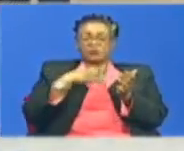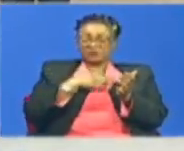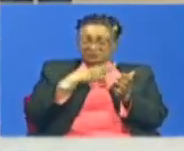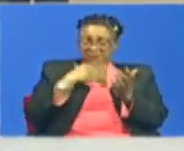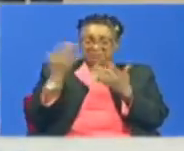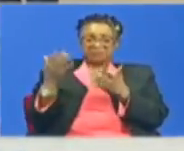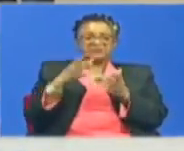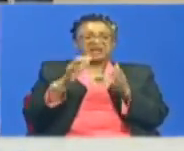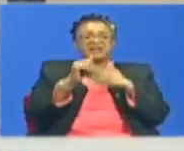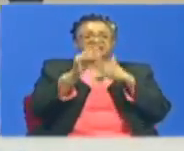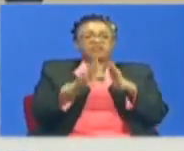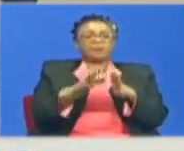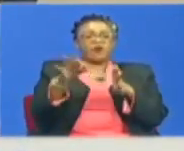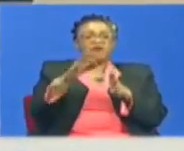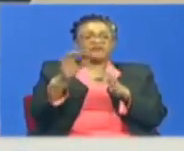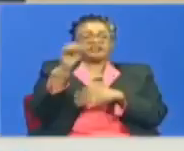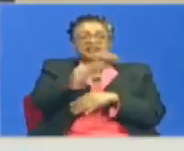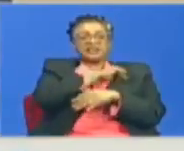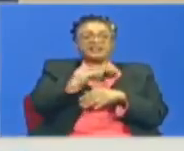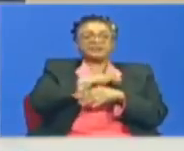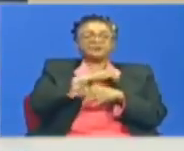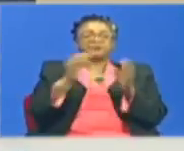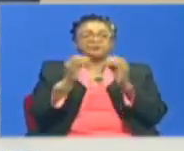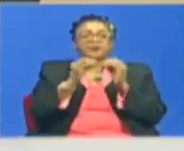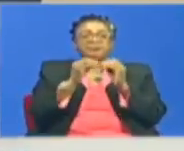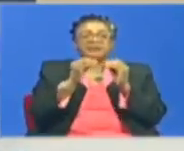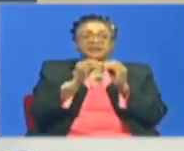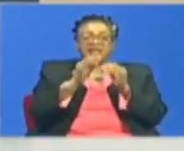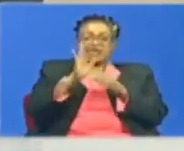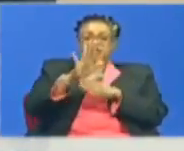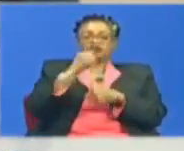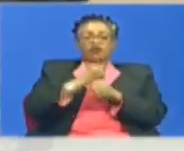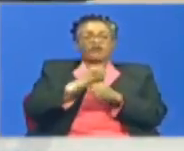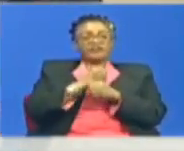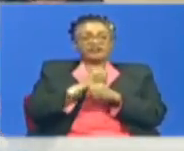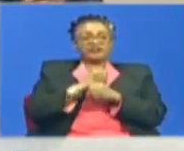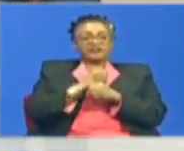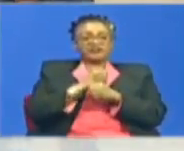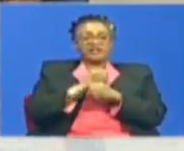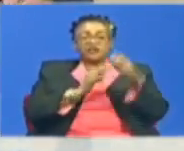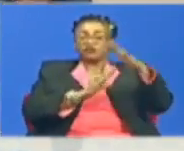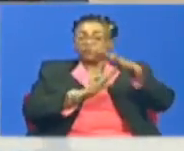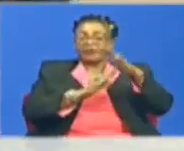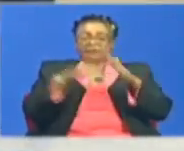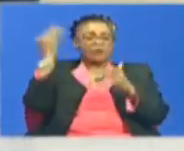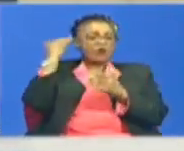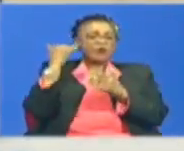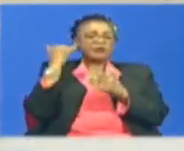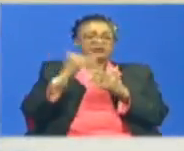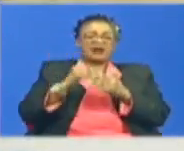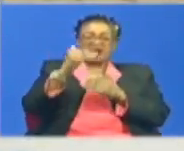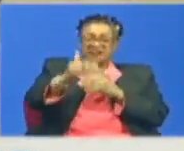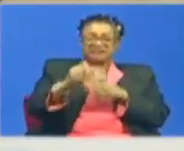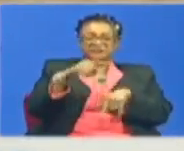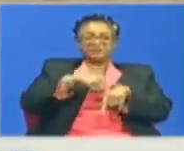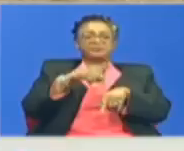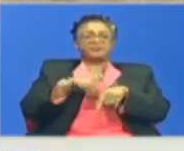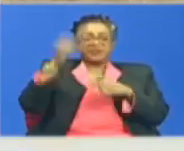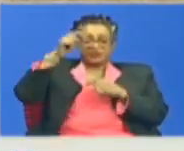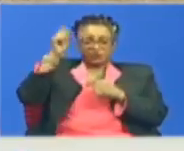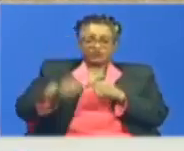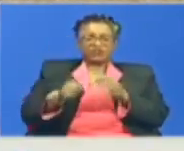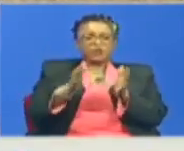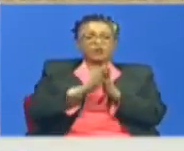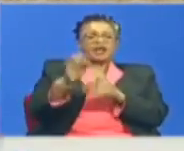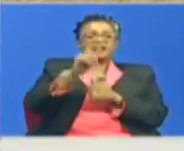the Senate. The meeting, which was held at Maraga's office in the Supreme Court building, comes at a time when the judiciary and the executive